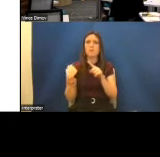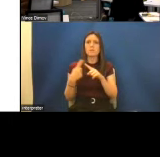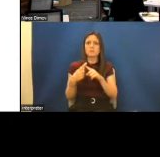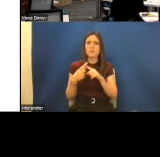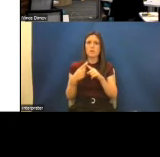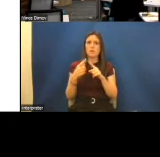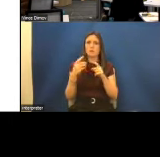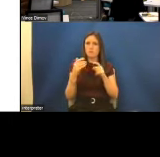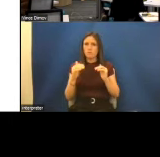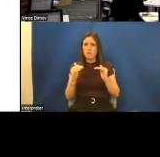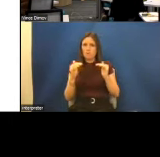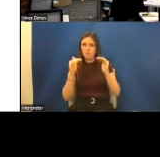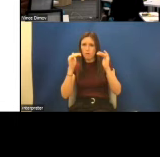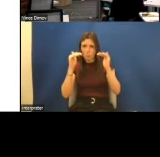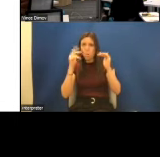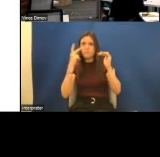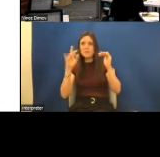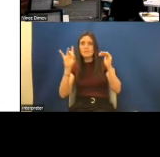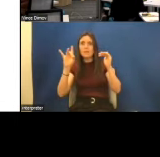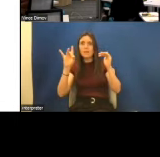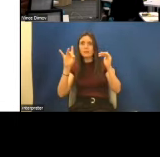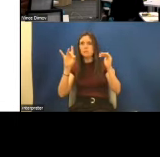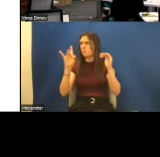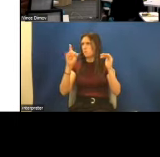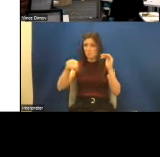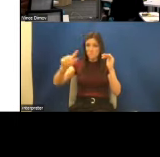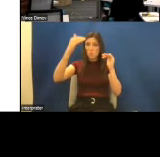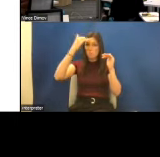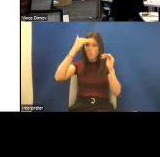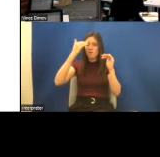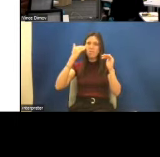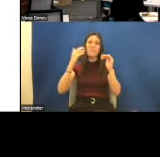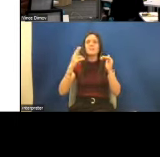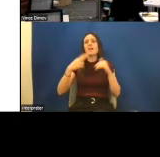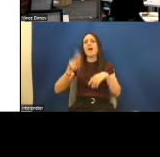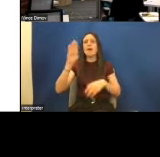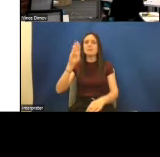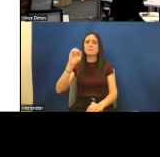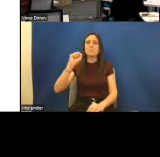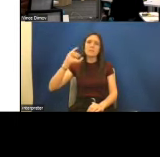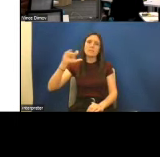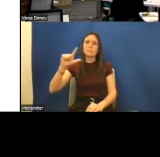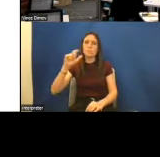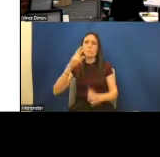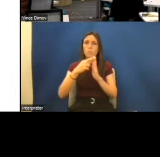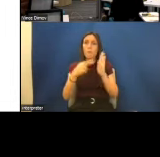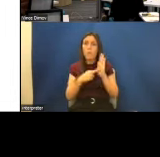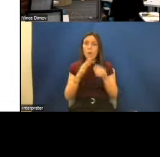of 8. But are we all familiar with the highest basal rule on the EOW and